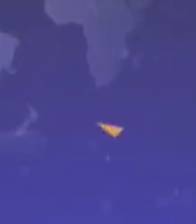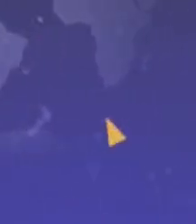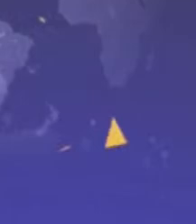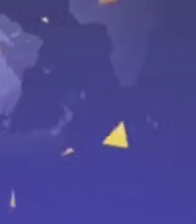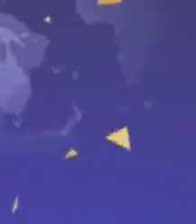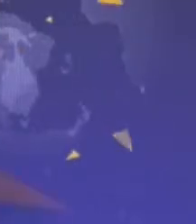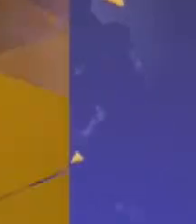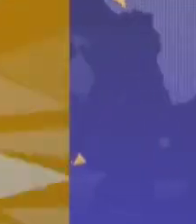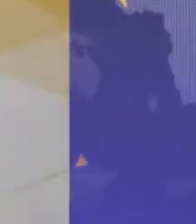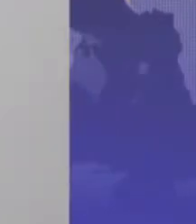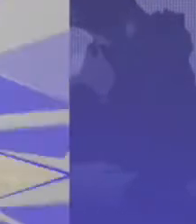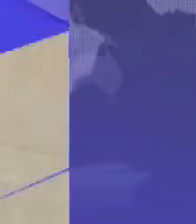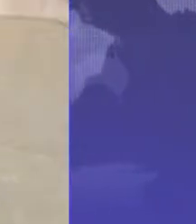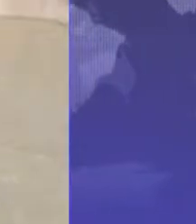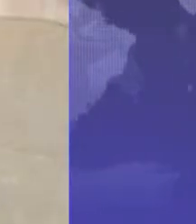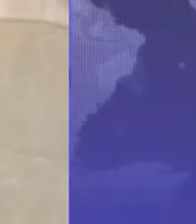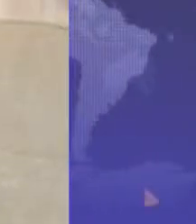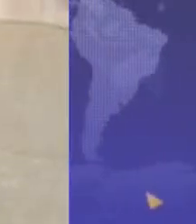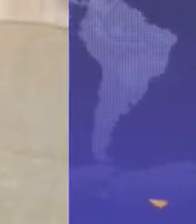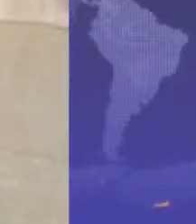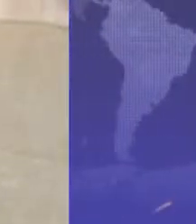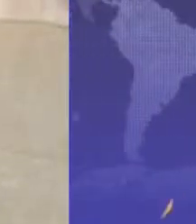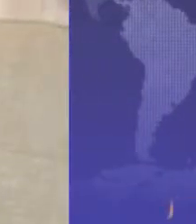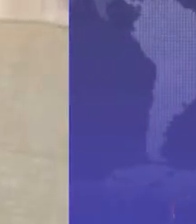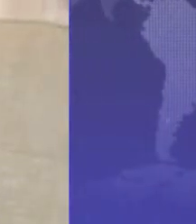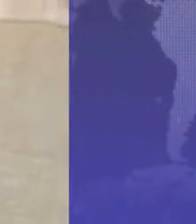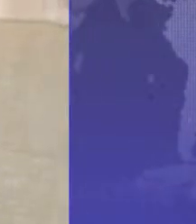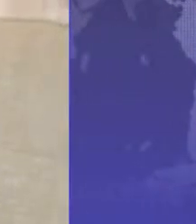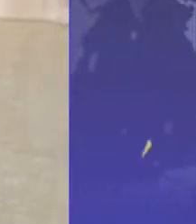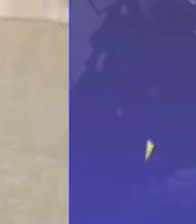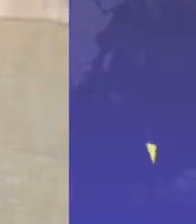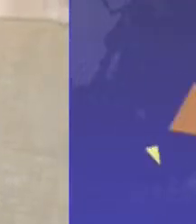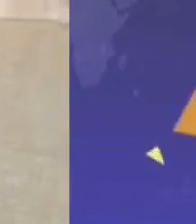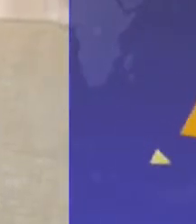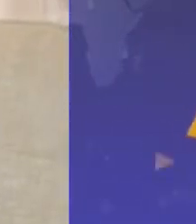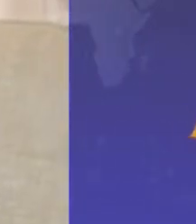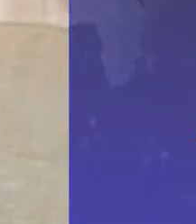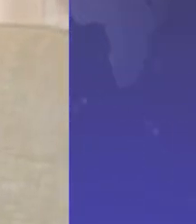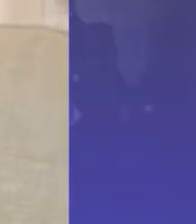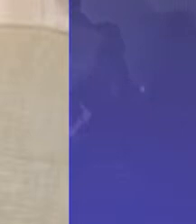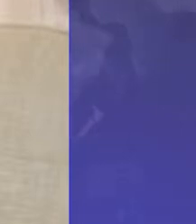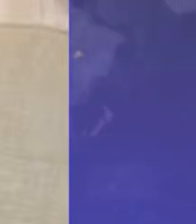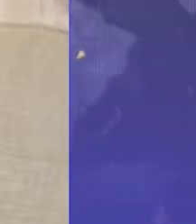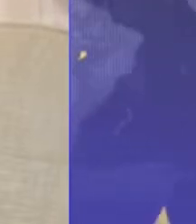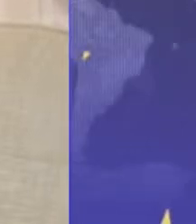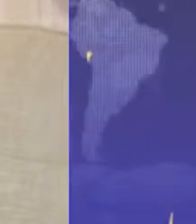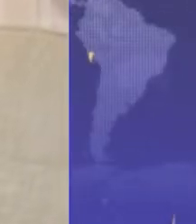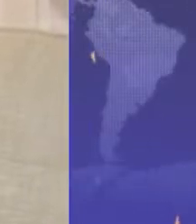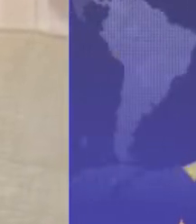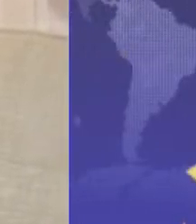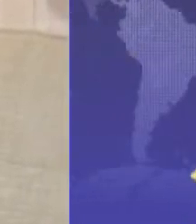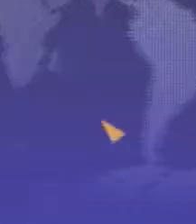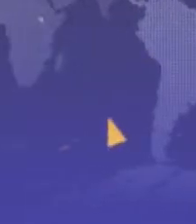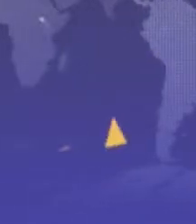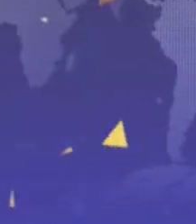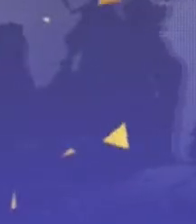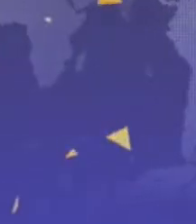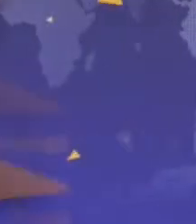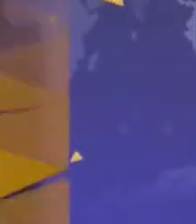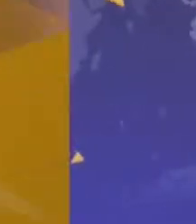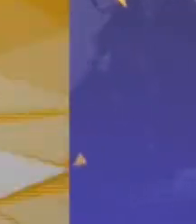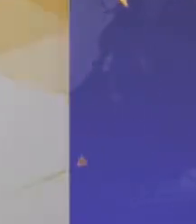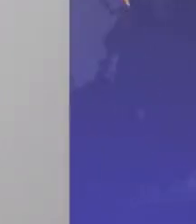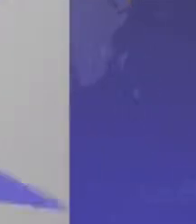In our news headlines tonight, Prime Minister Robina Nabanja describes the arts teachers' industrial action as uncalled